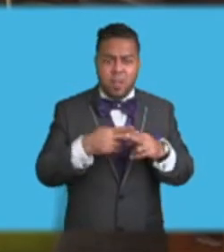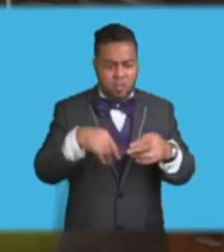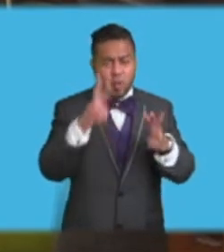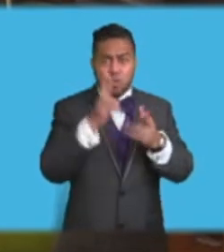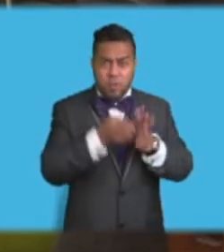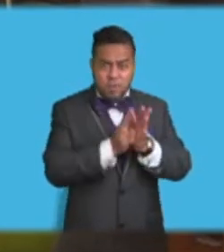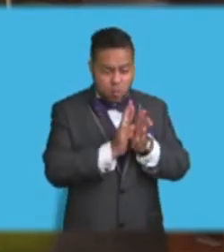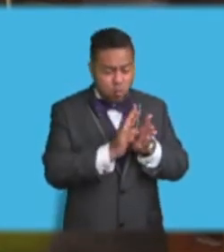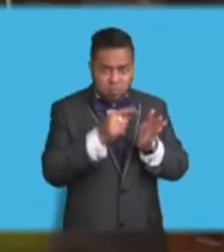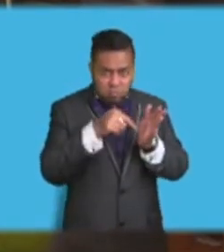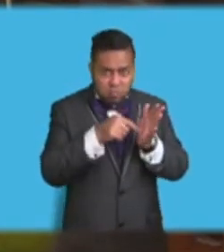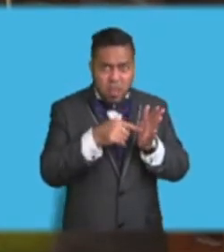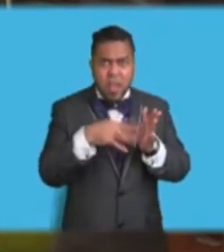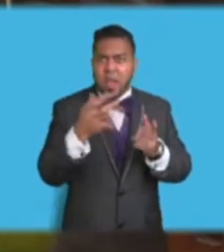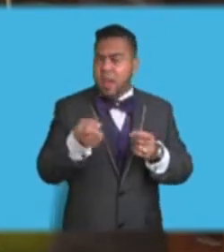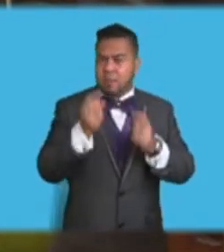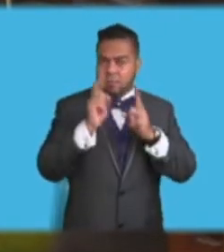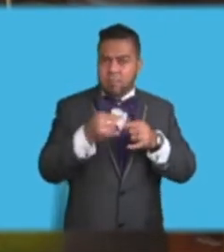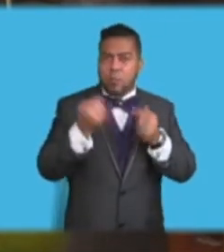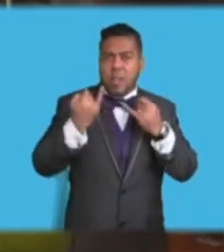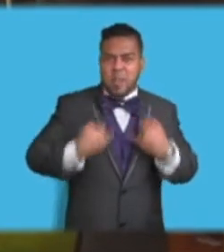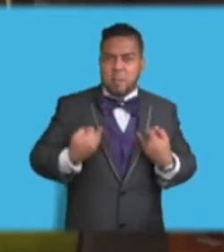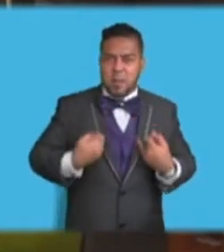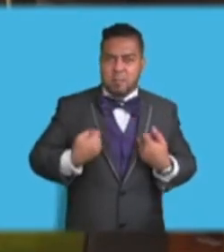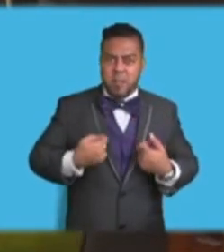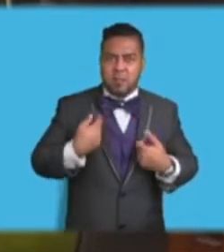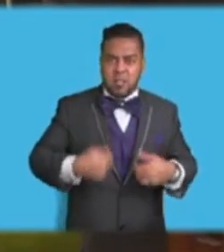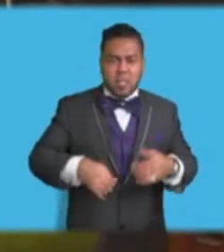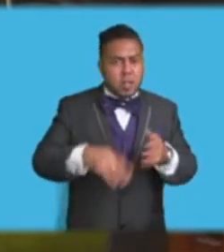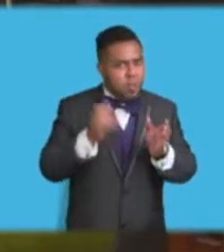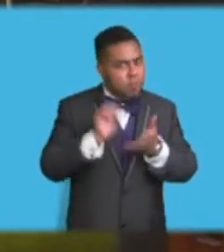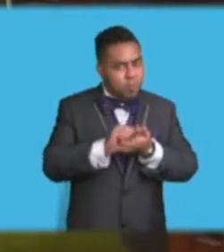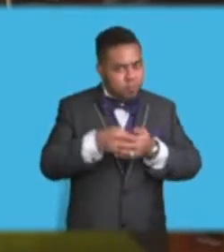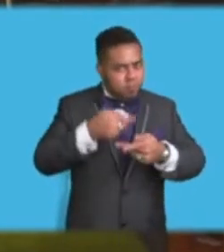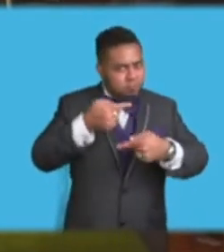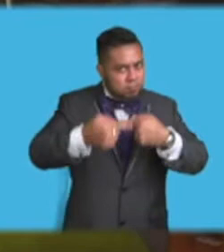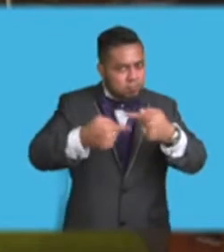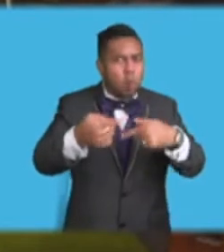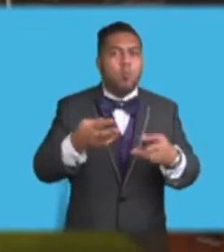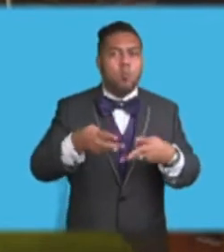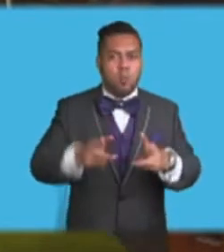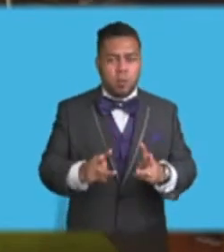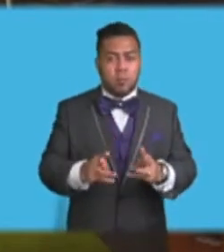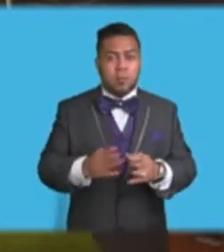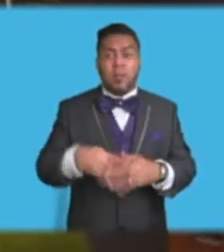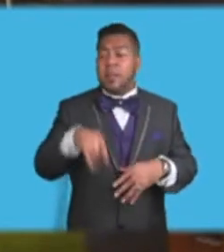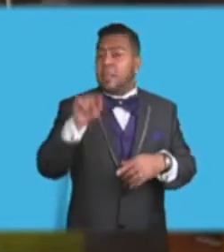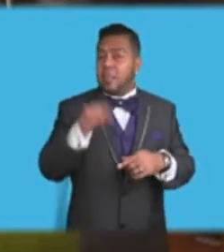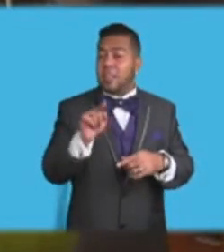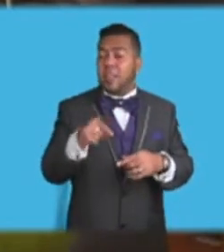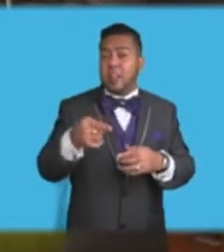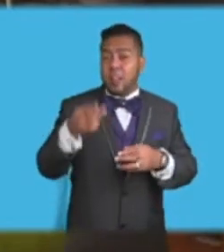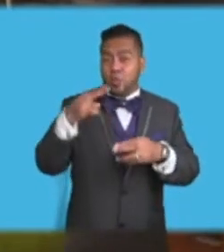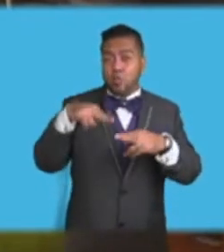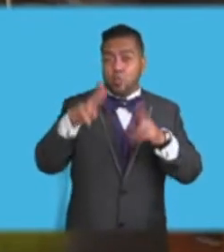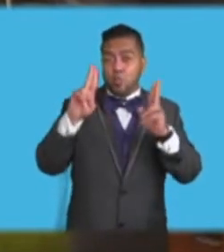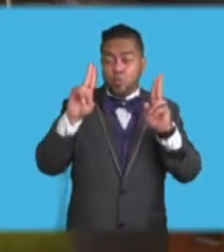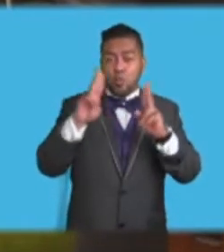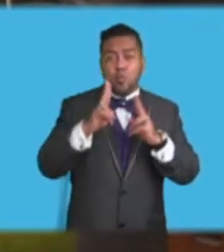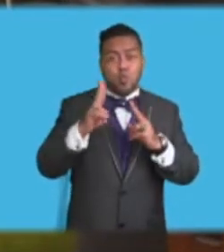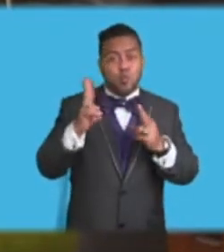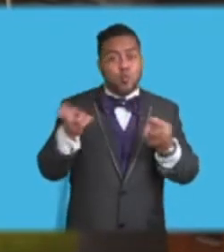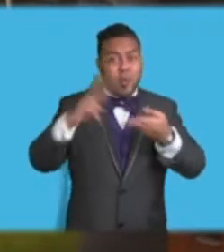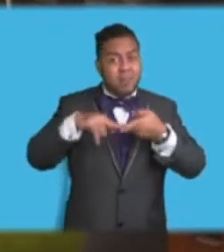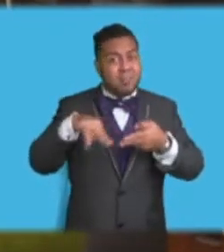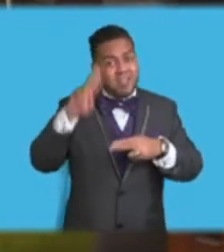insights and recommendations that could be implemented in a coherent and systematic manner. Madam Speaker, the IMF mission was here from 14th to the 27th